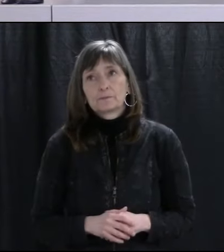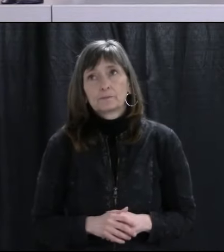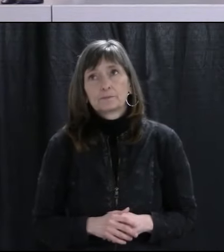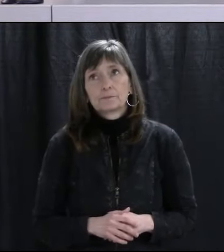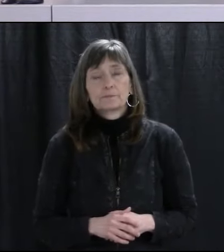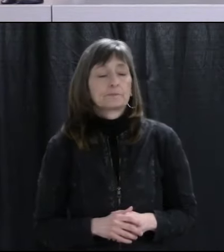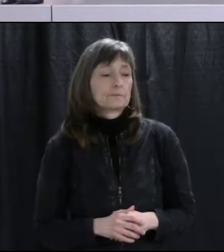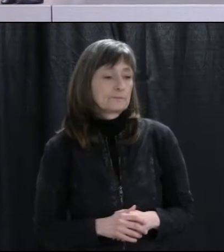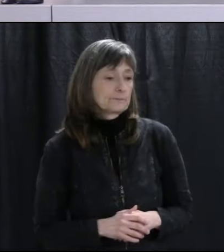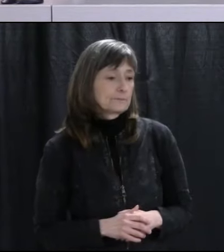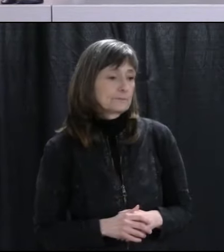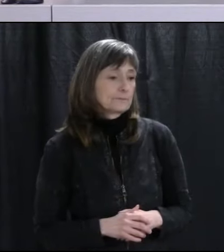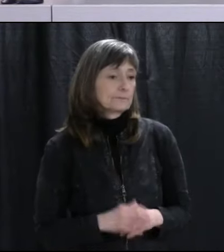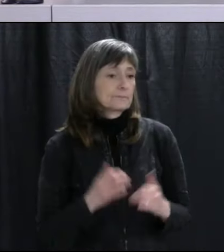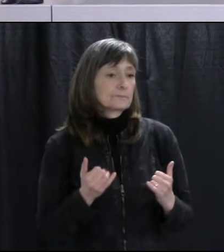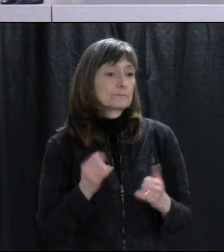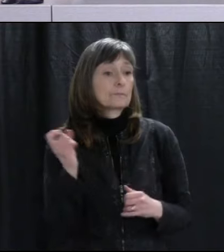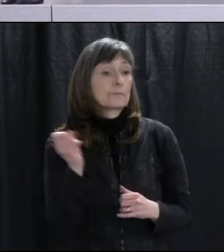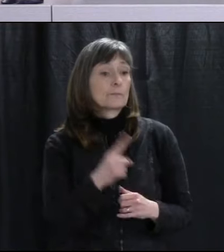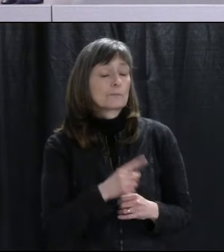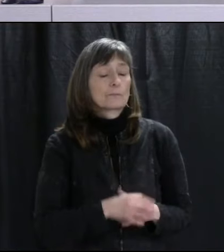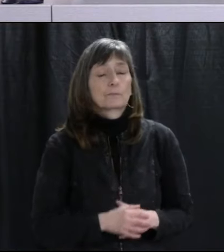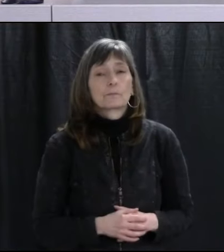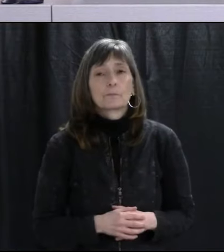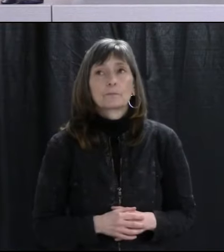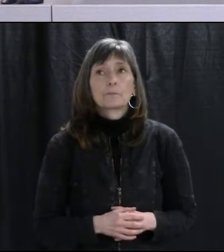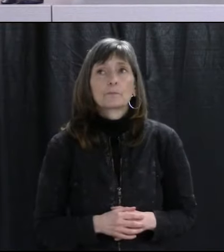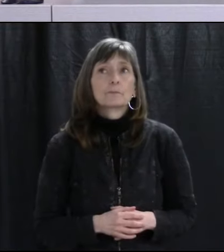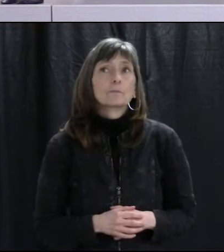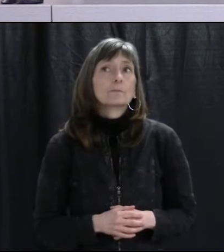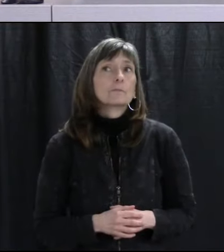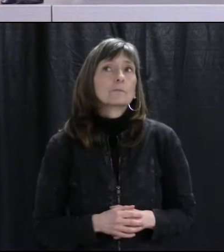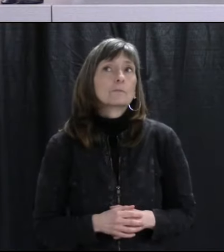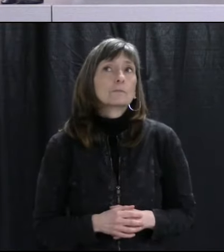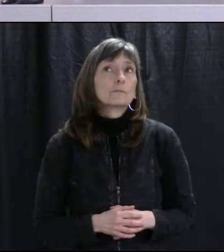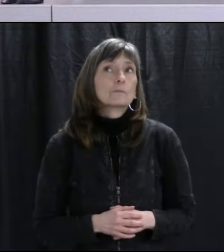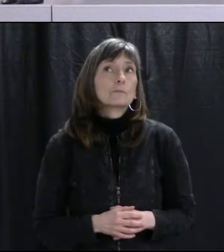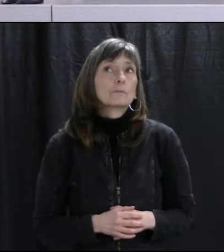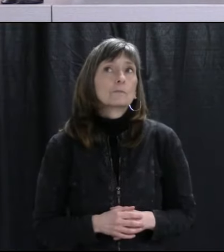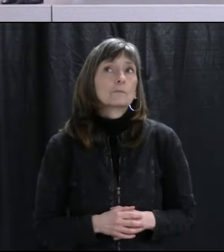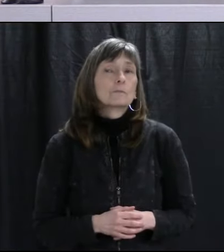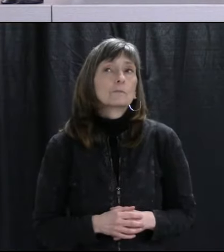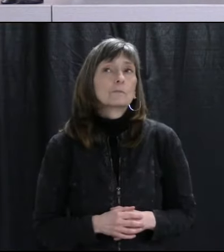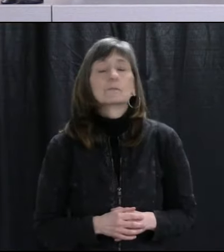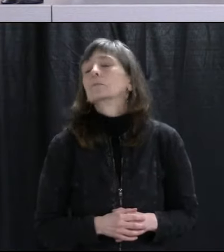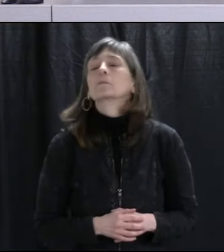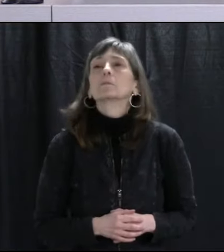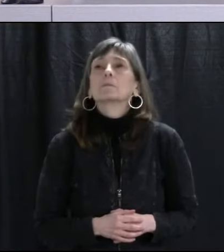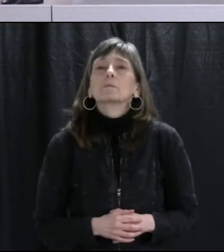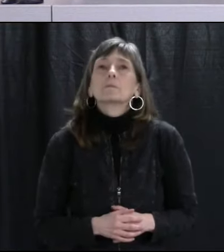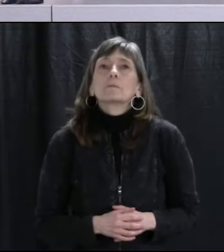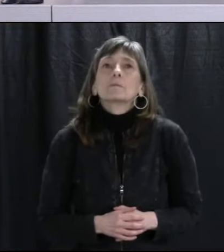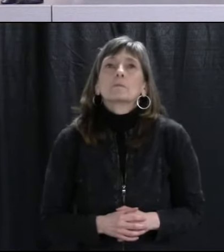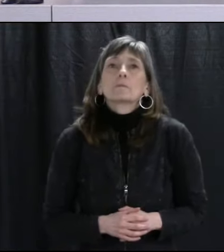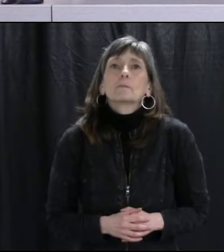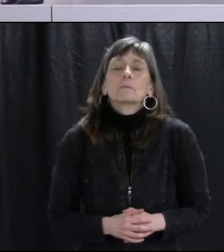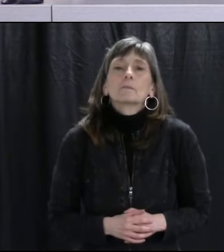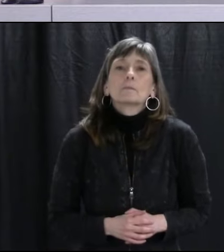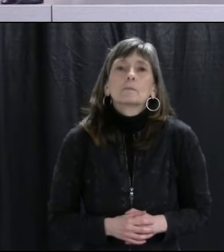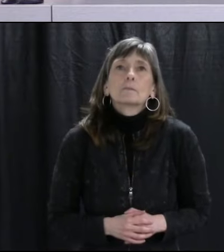Thank you. We'll now take questions from the telephone lines. If you have a question and you're using a speakerphone, please lift your handset before making your